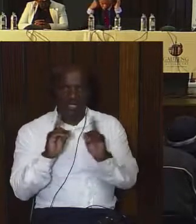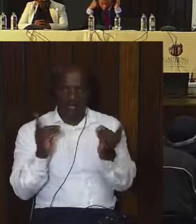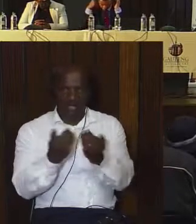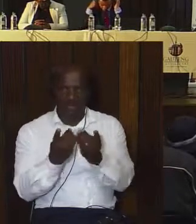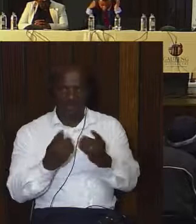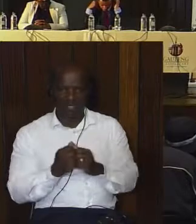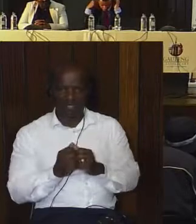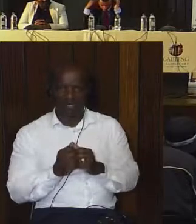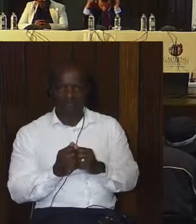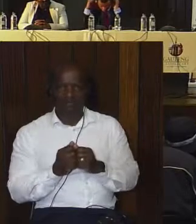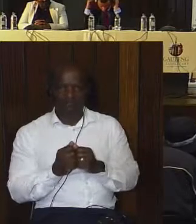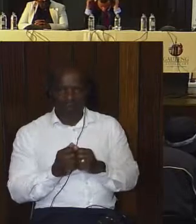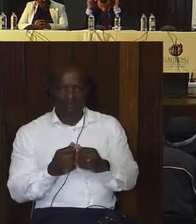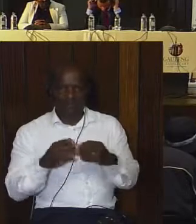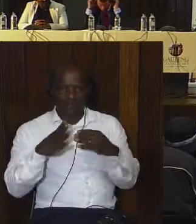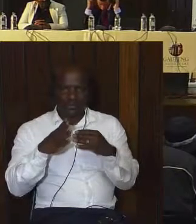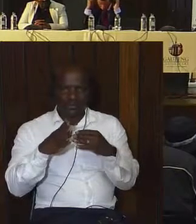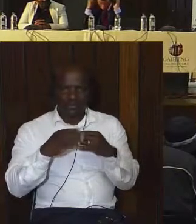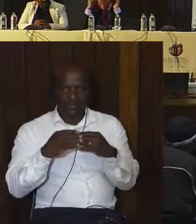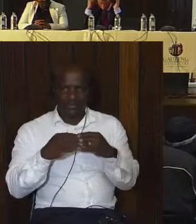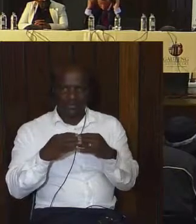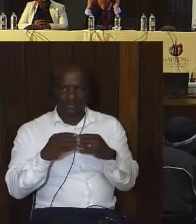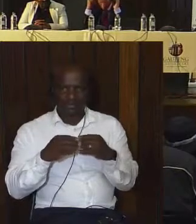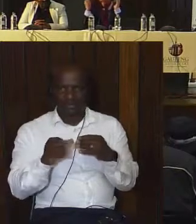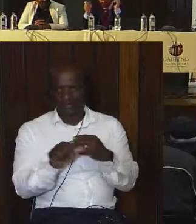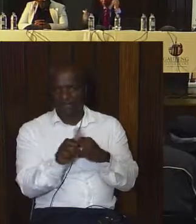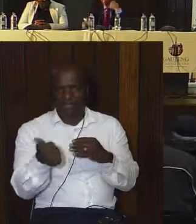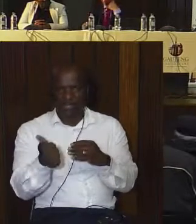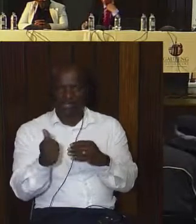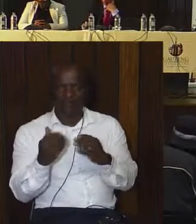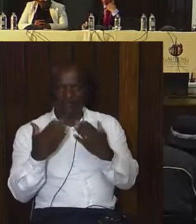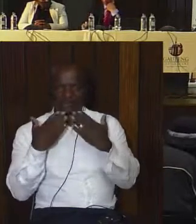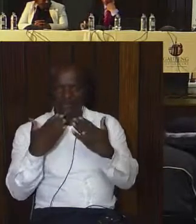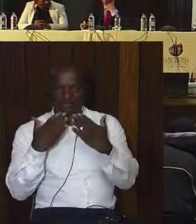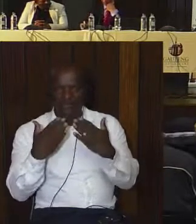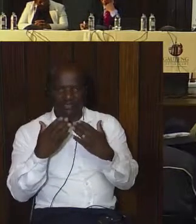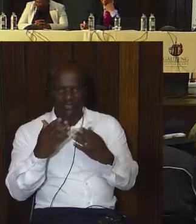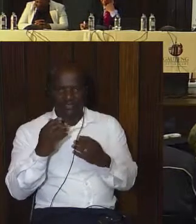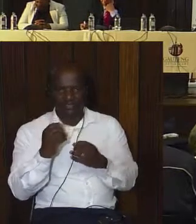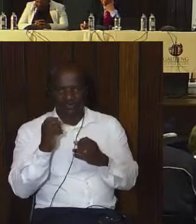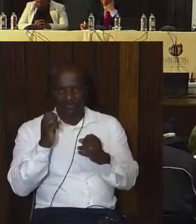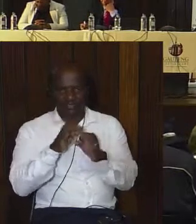Member Bubunda, and then I'll come in afterwards as well. No, thanks, Chair.